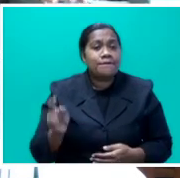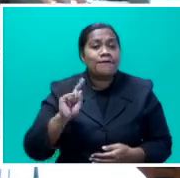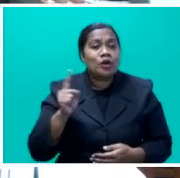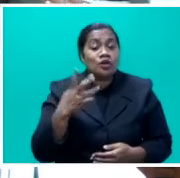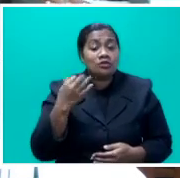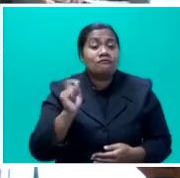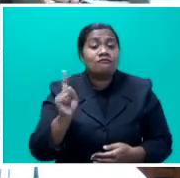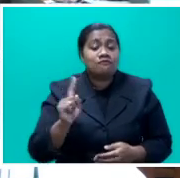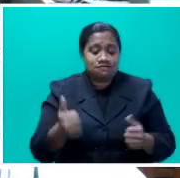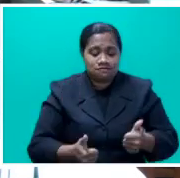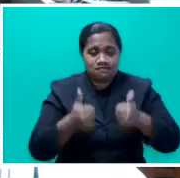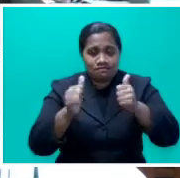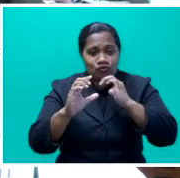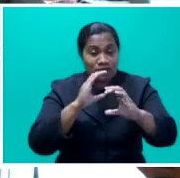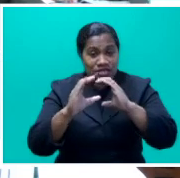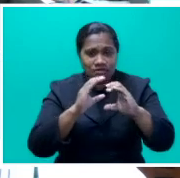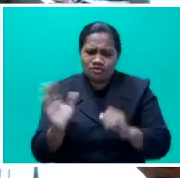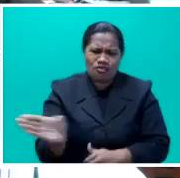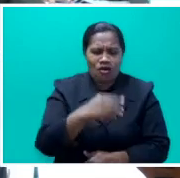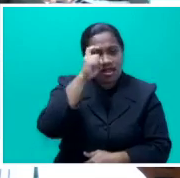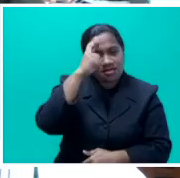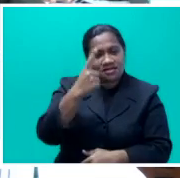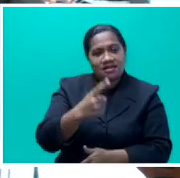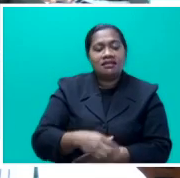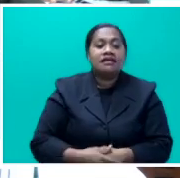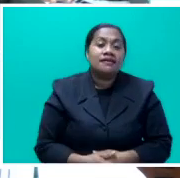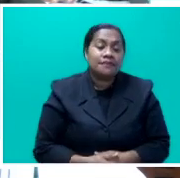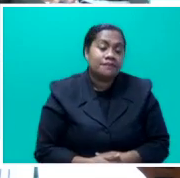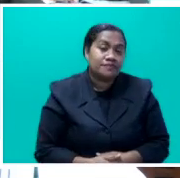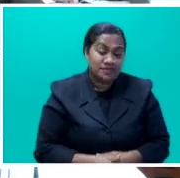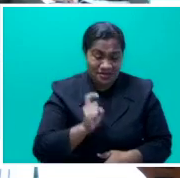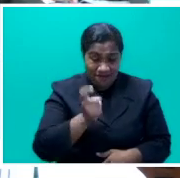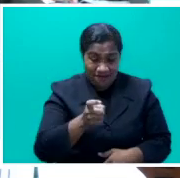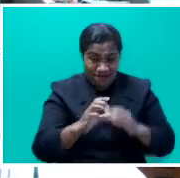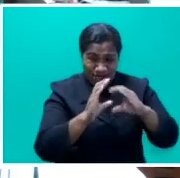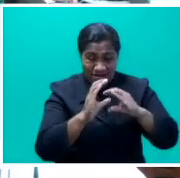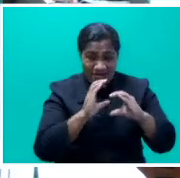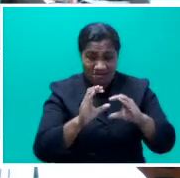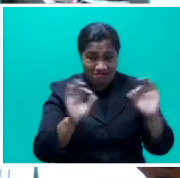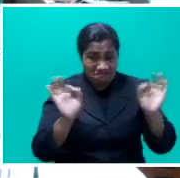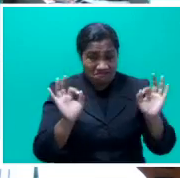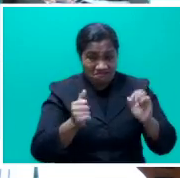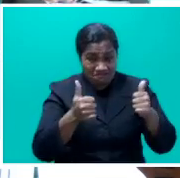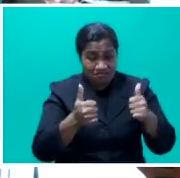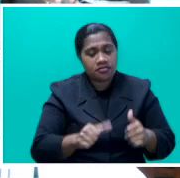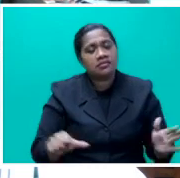we all understand, without good communication and information, it's hard to